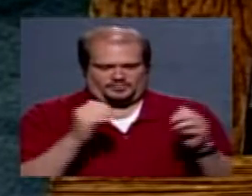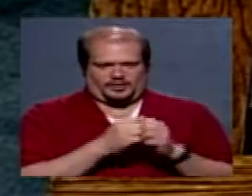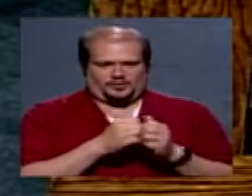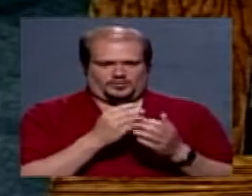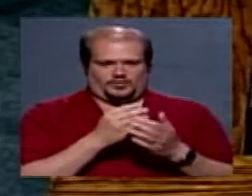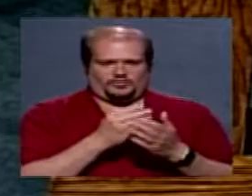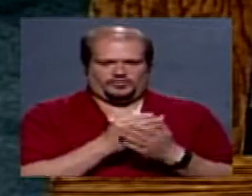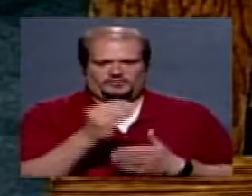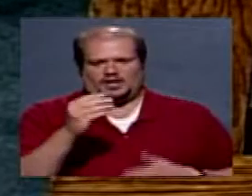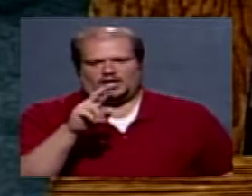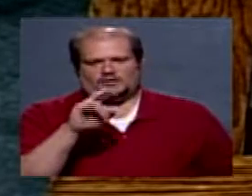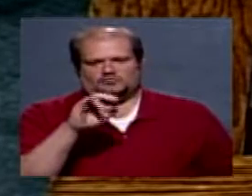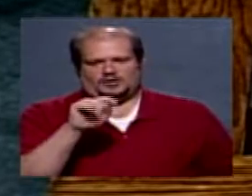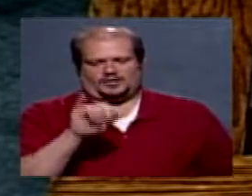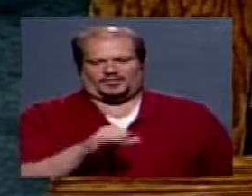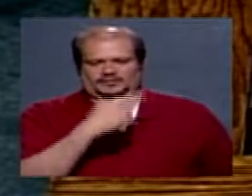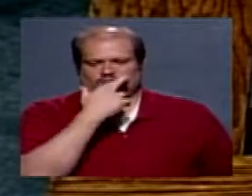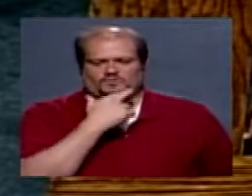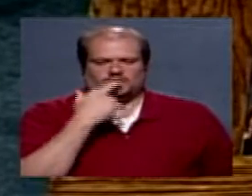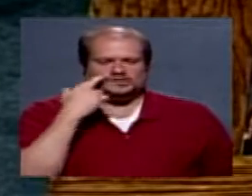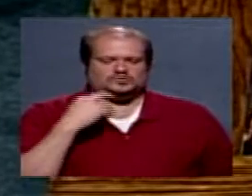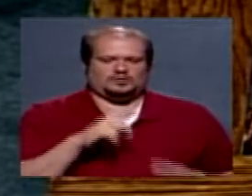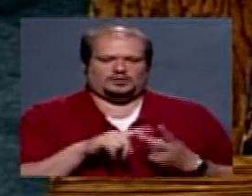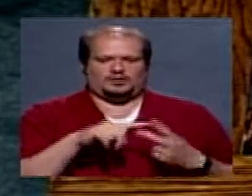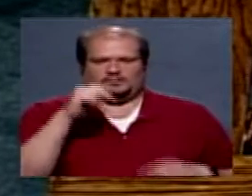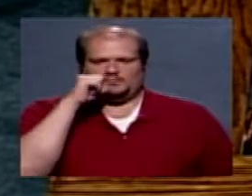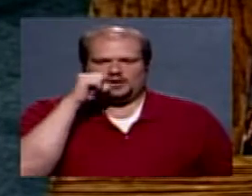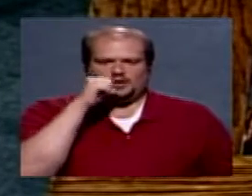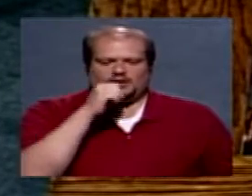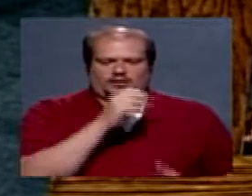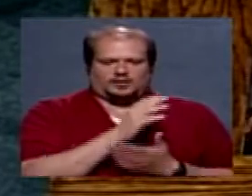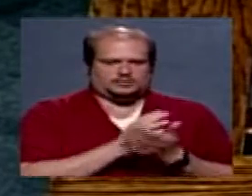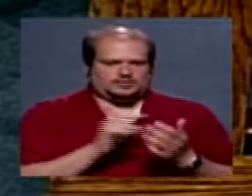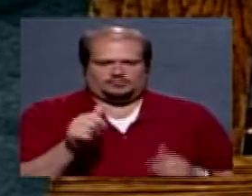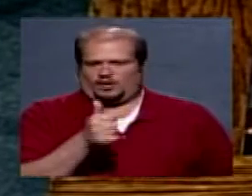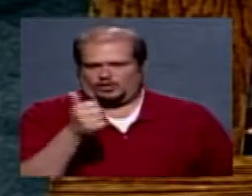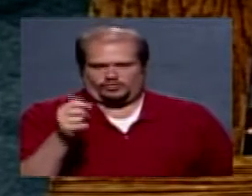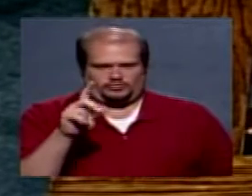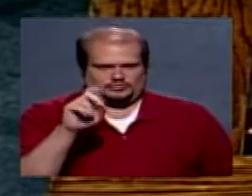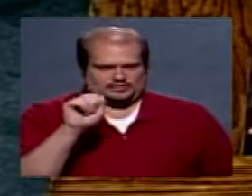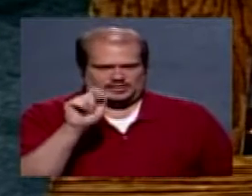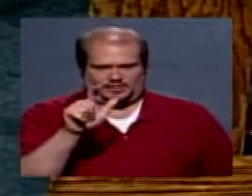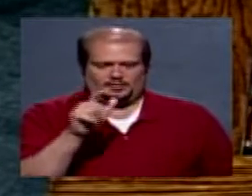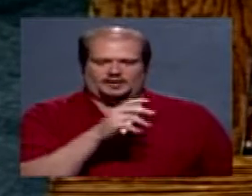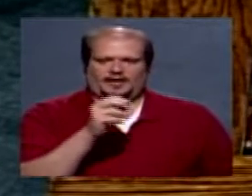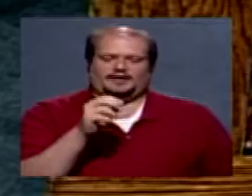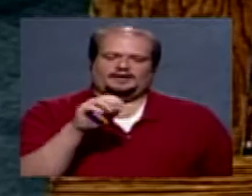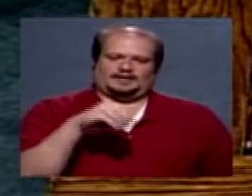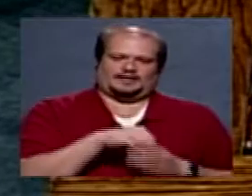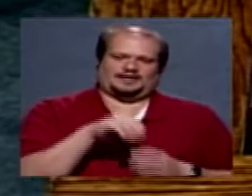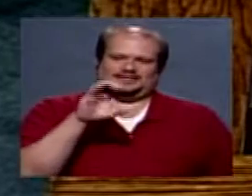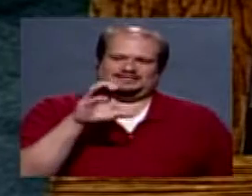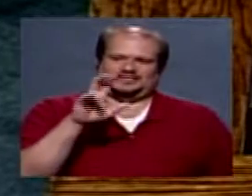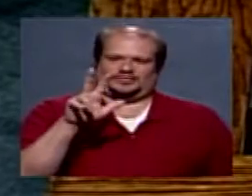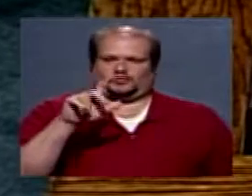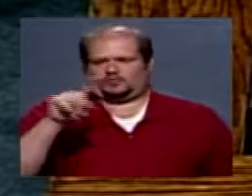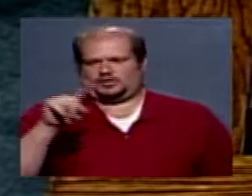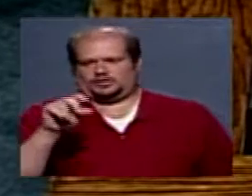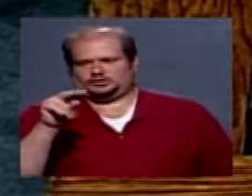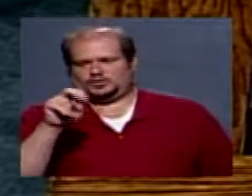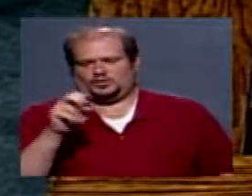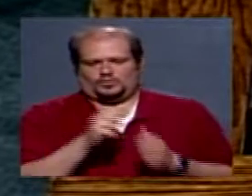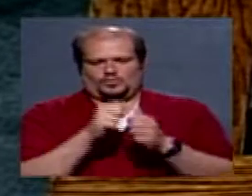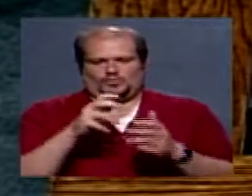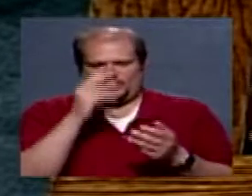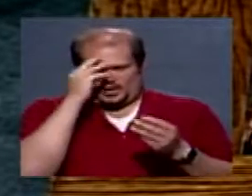right use that could be a restaurant or bar or some other deal in a C3 zone without